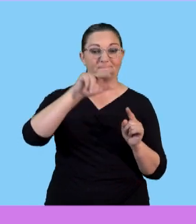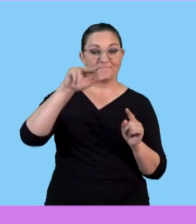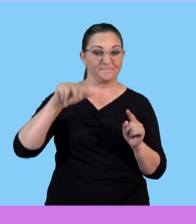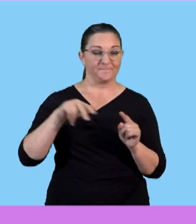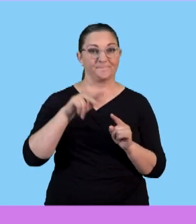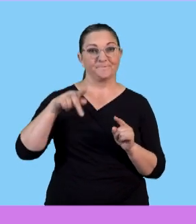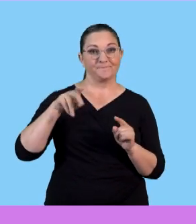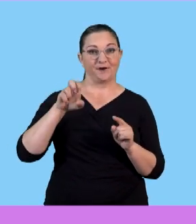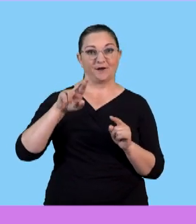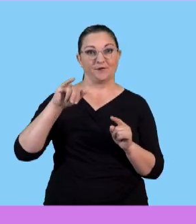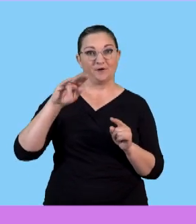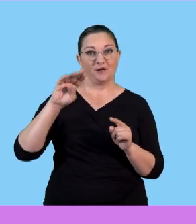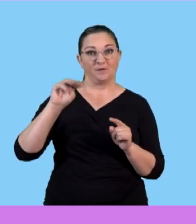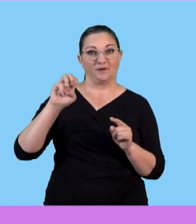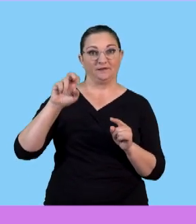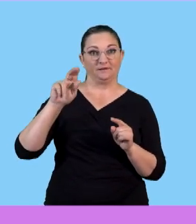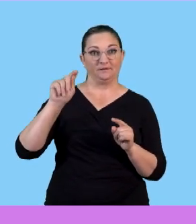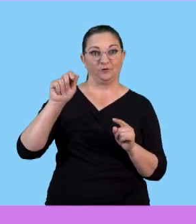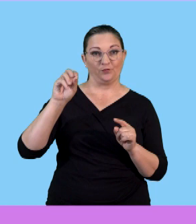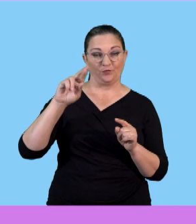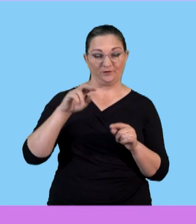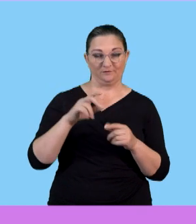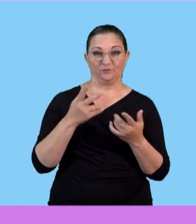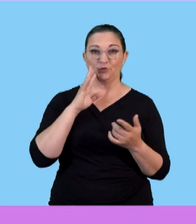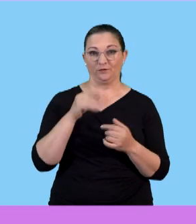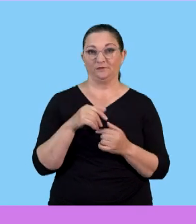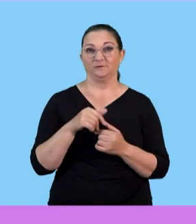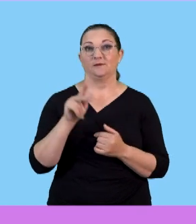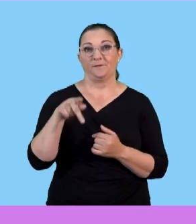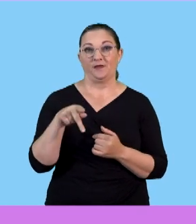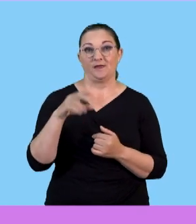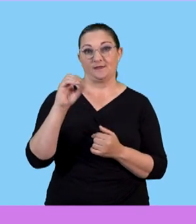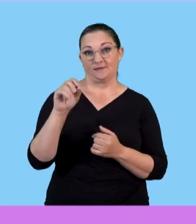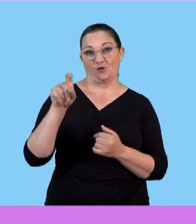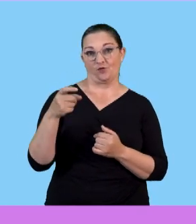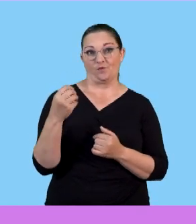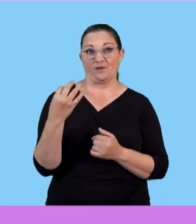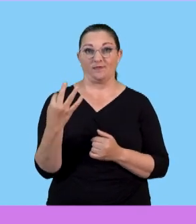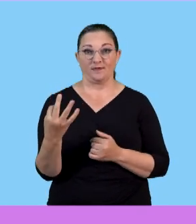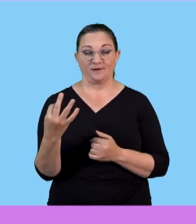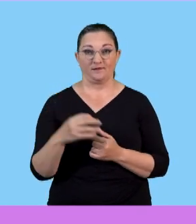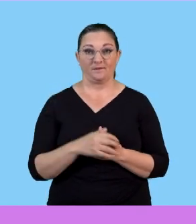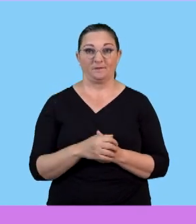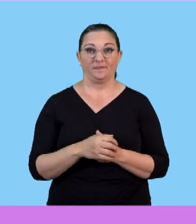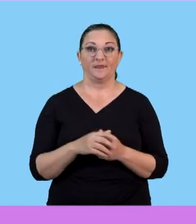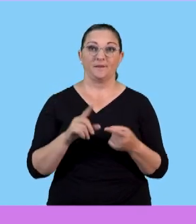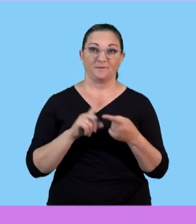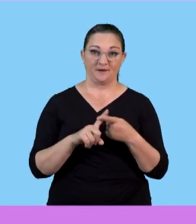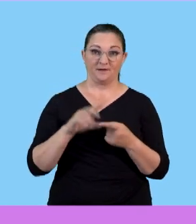perimeter. So my perimeter is going to be 0,3